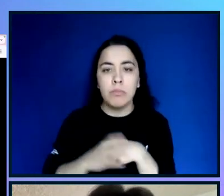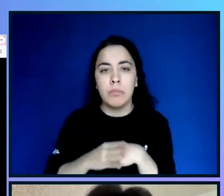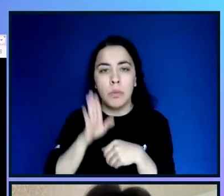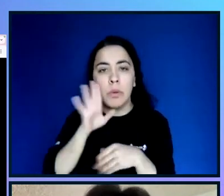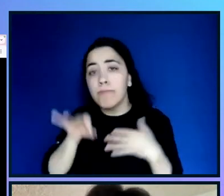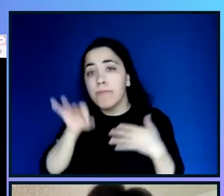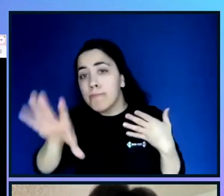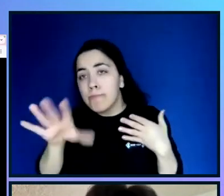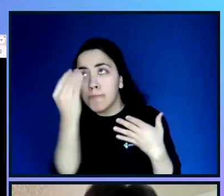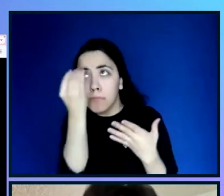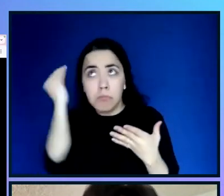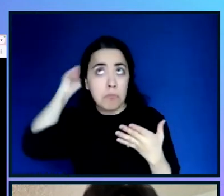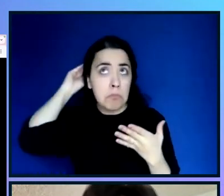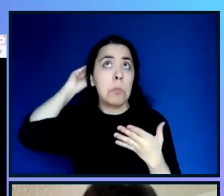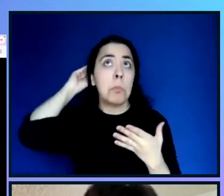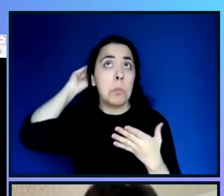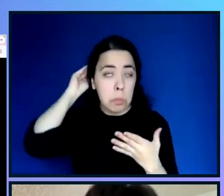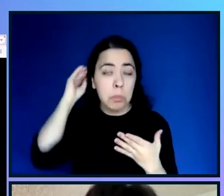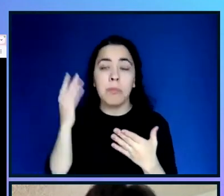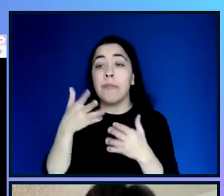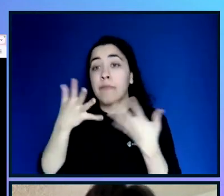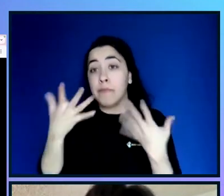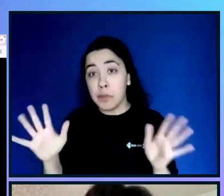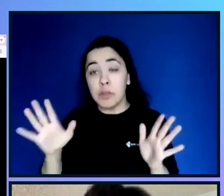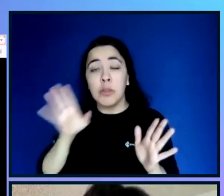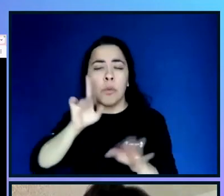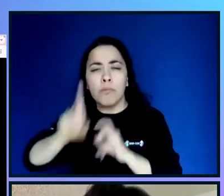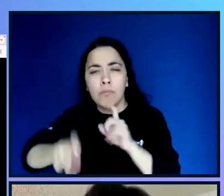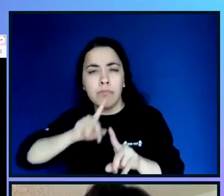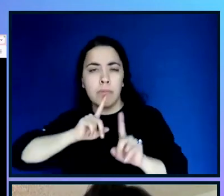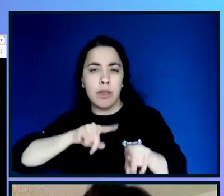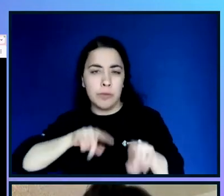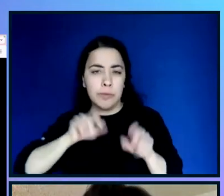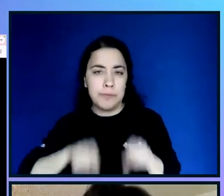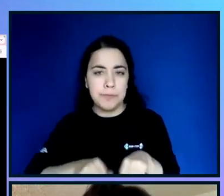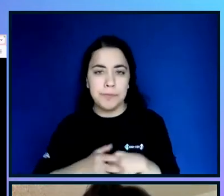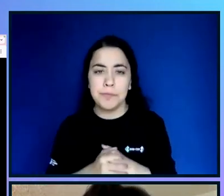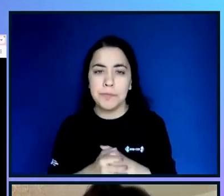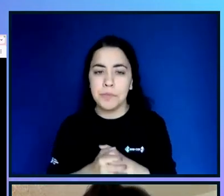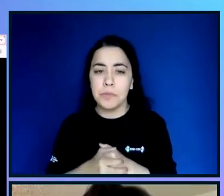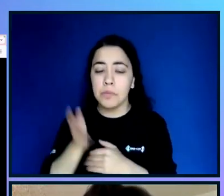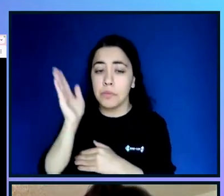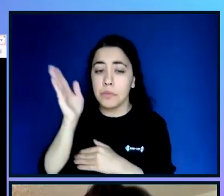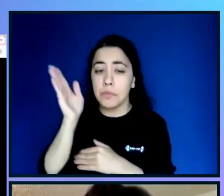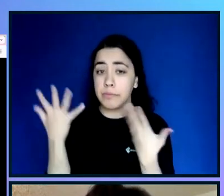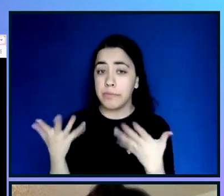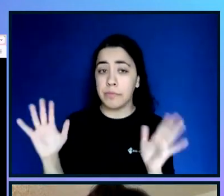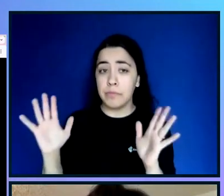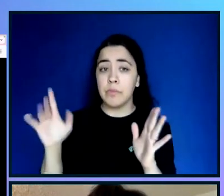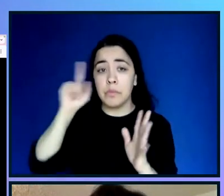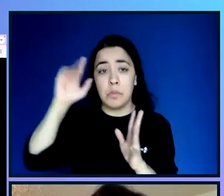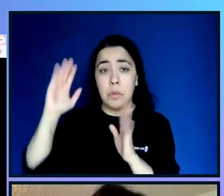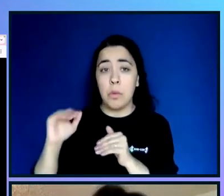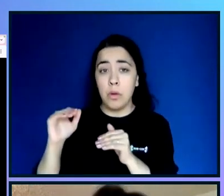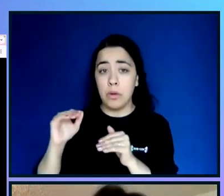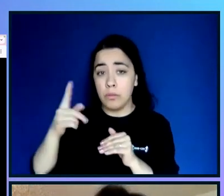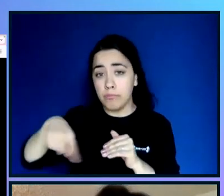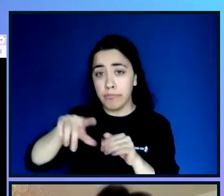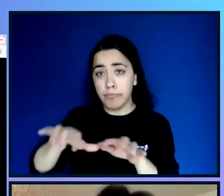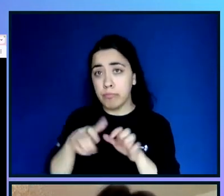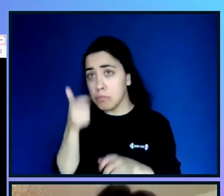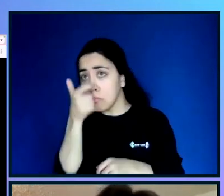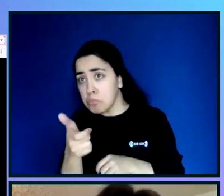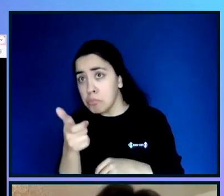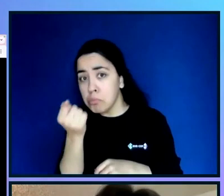pro tips, and of course, we'll have a Q&A at the end. By the end of this presentation, we hope that you'll understand what